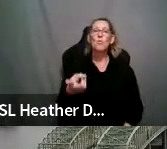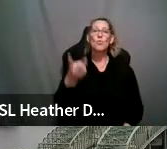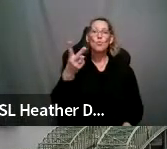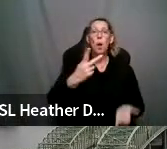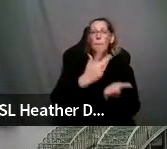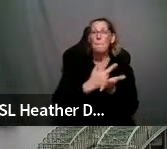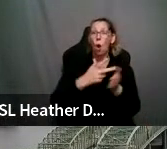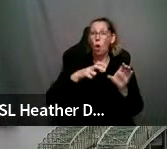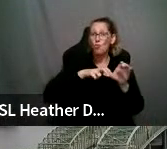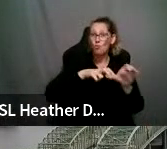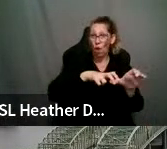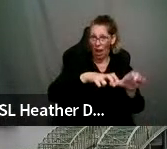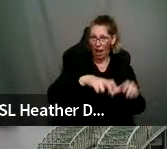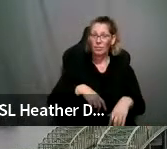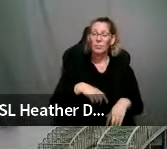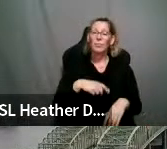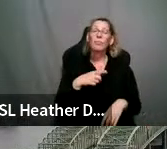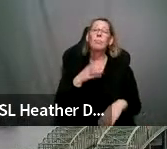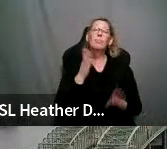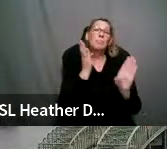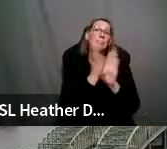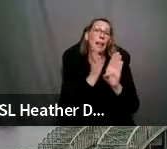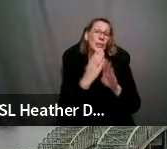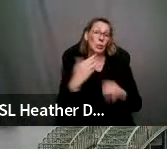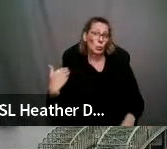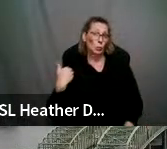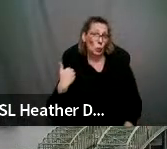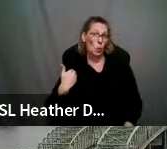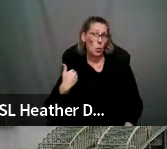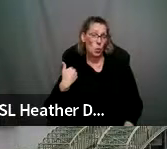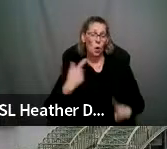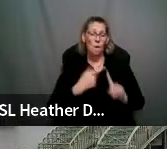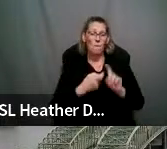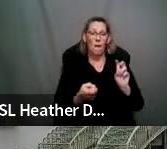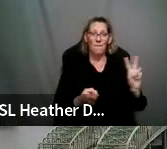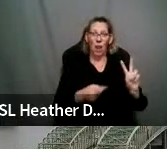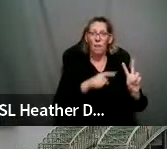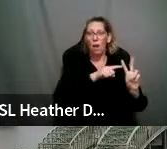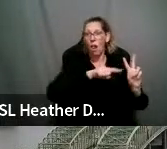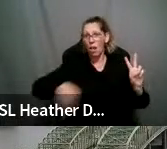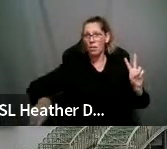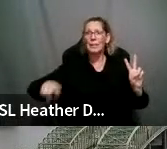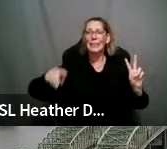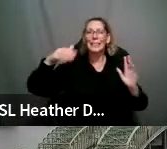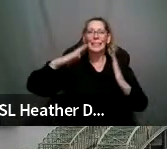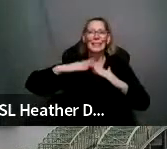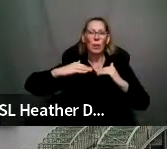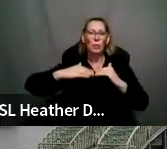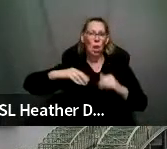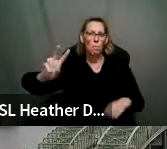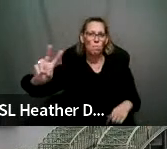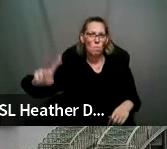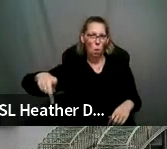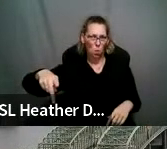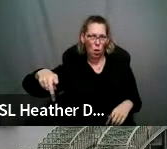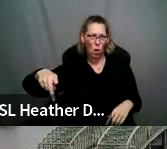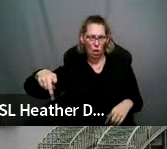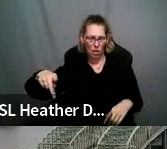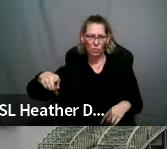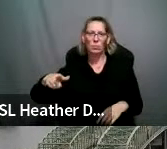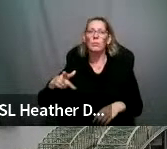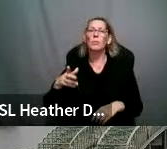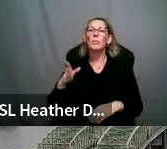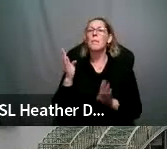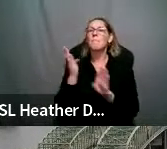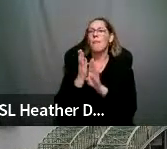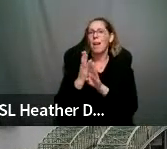And this is complemented by bus on shoulder from Vancouver to downtown Portland with a bus on shoulder through